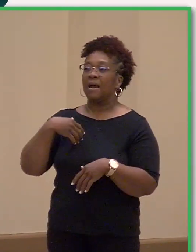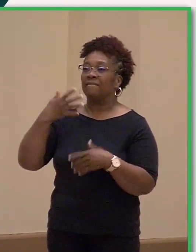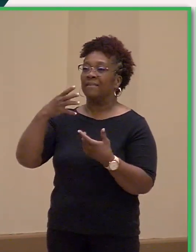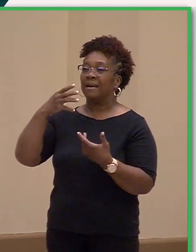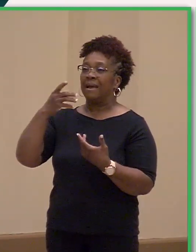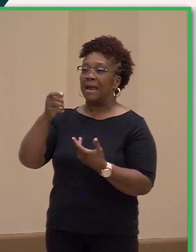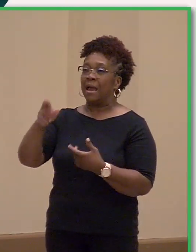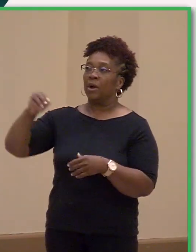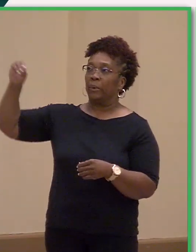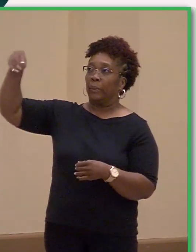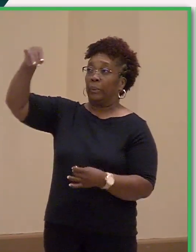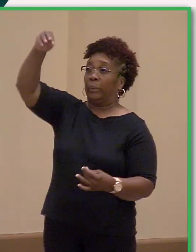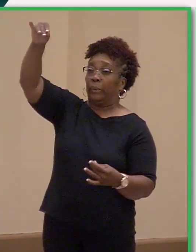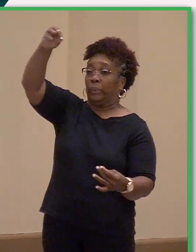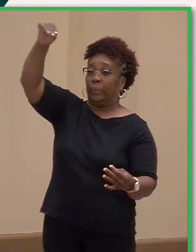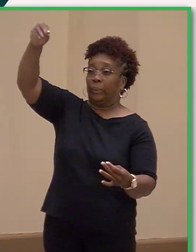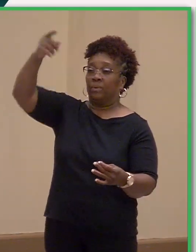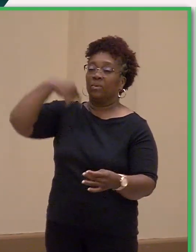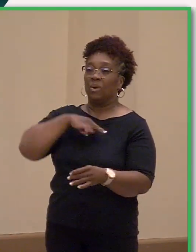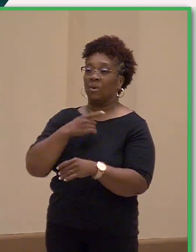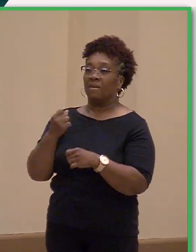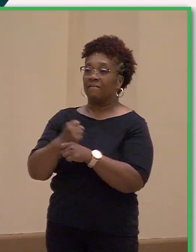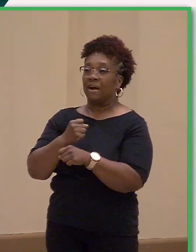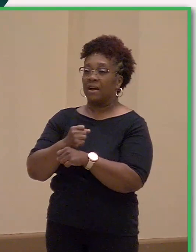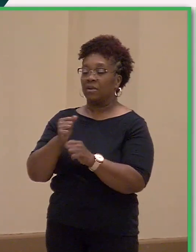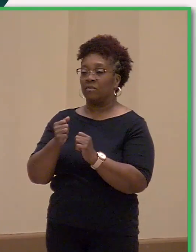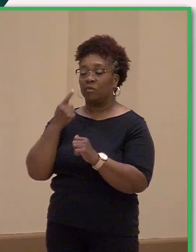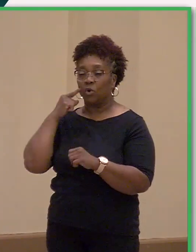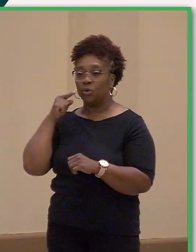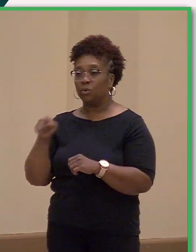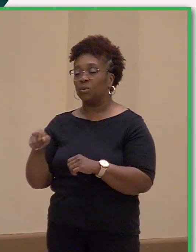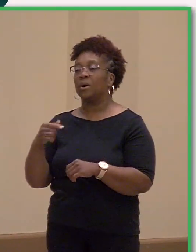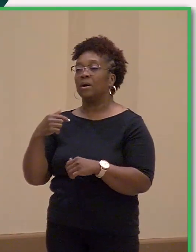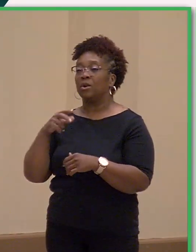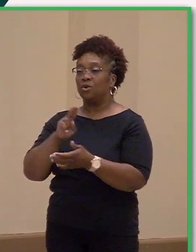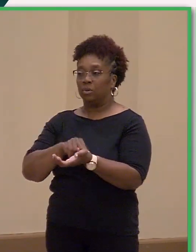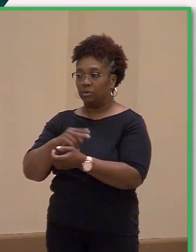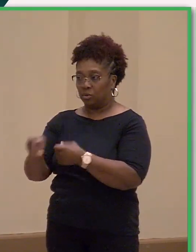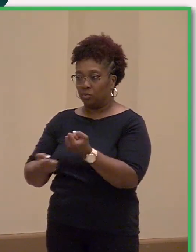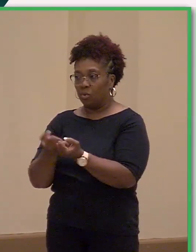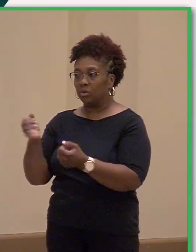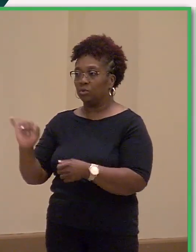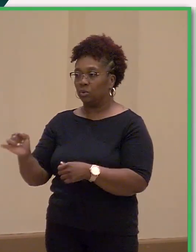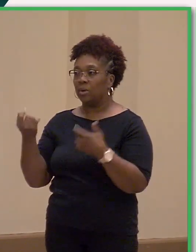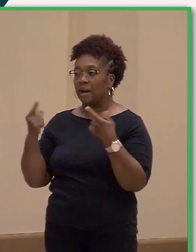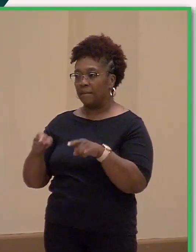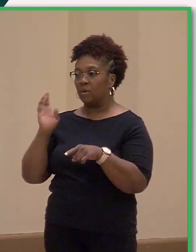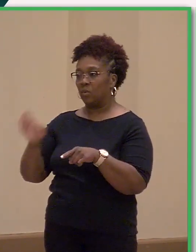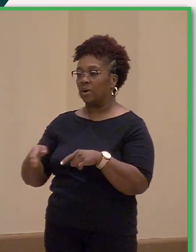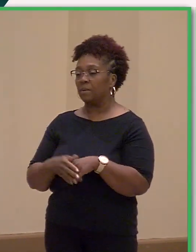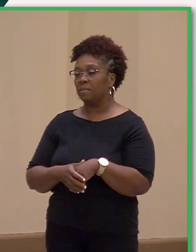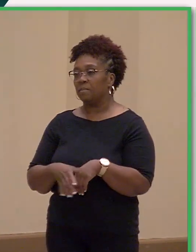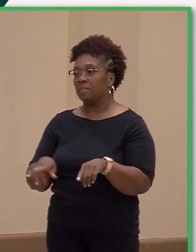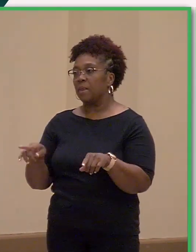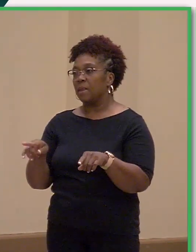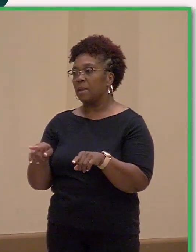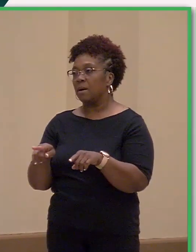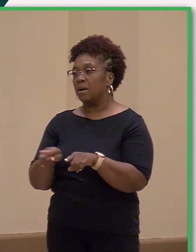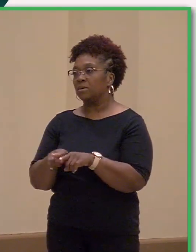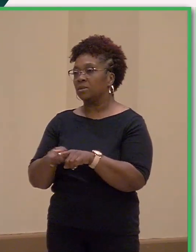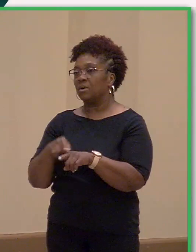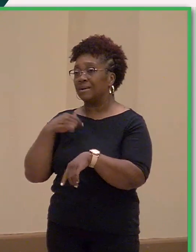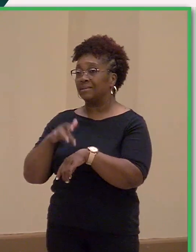be fighting for you. I got some nurses behind me, and we're gonna make that happen. Also, I was in Lansing a